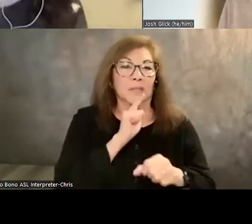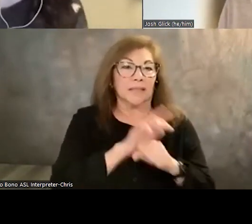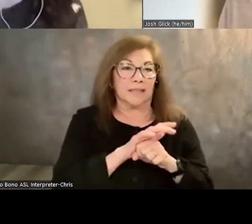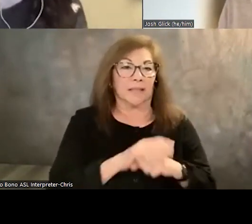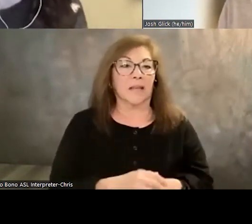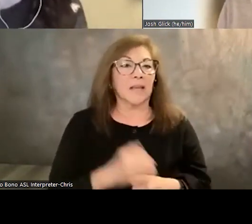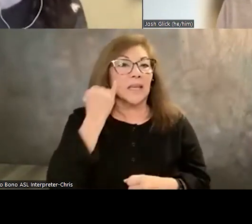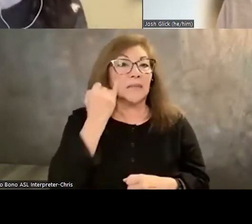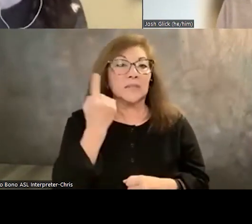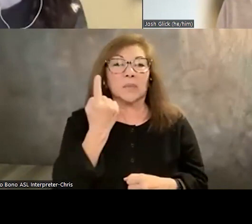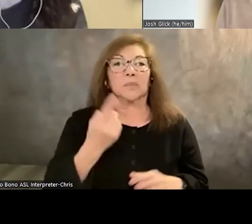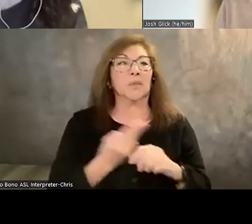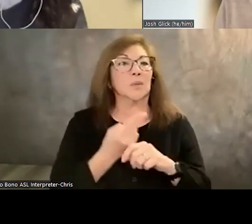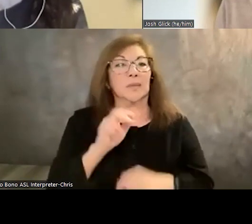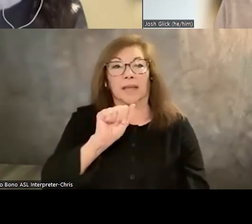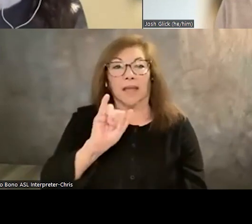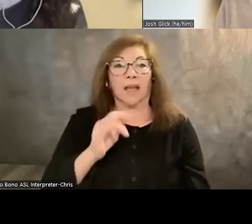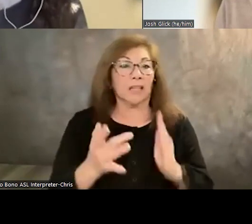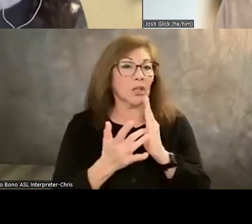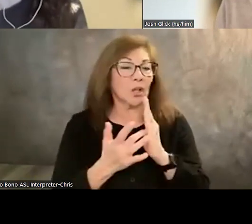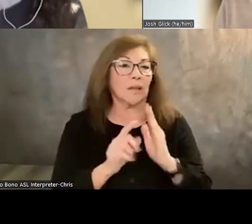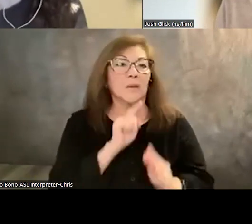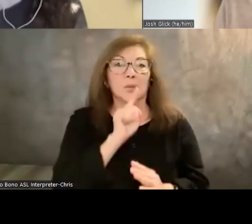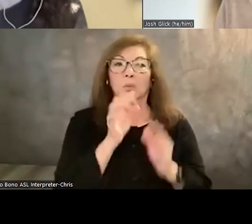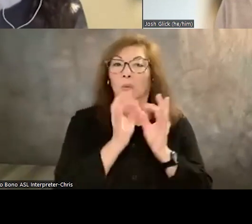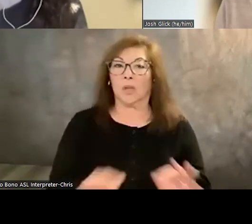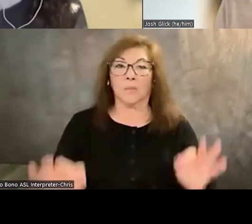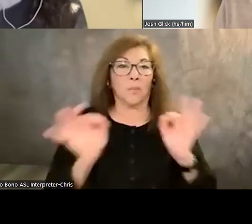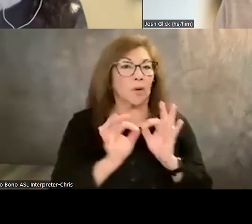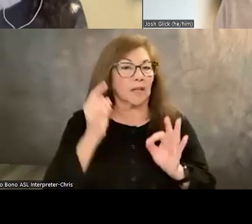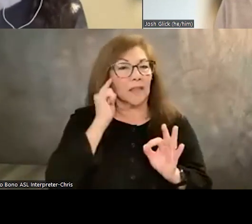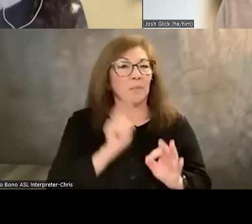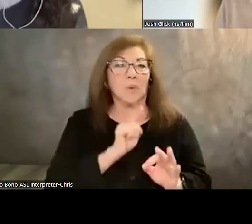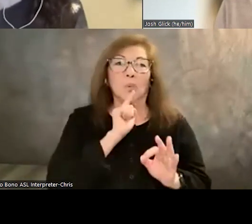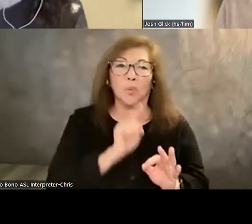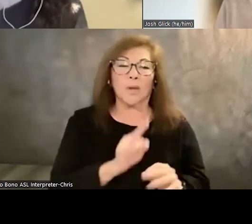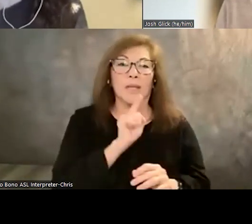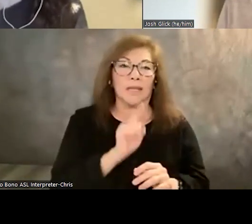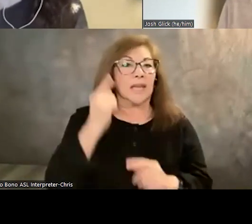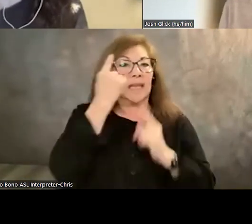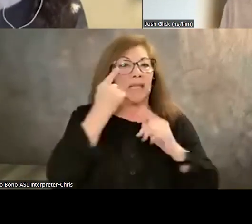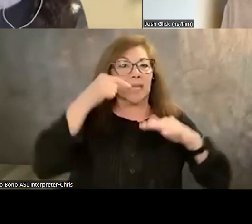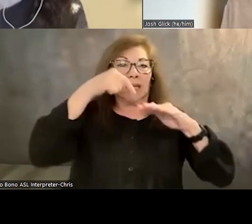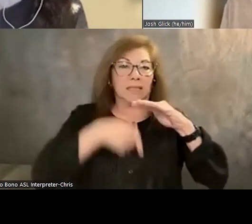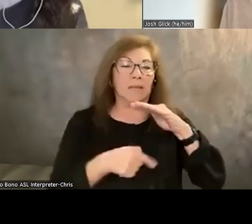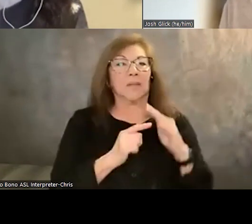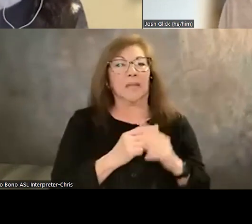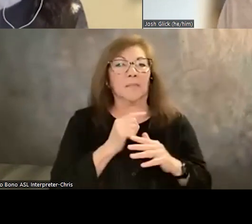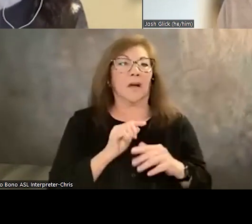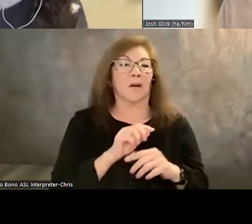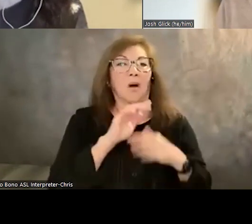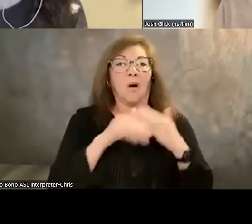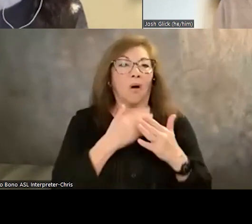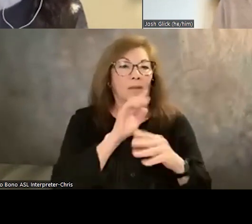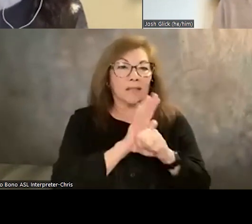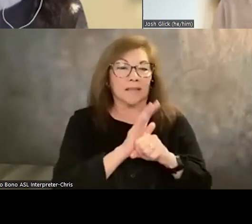If somebody is going to be using an AI technology, it's so important, we think, to be really, really thinking through consent at every step of the